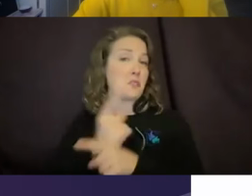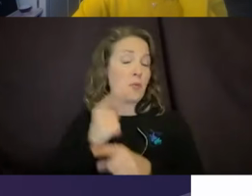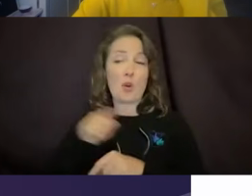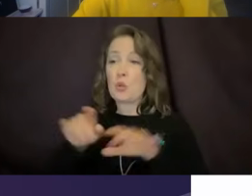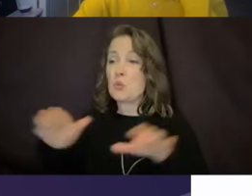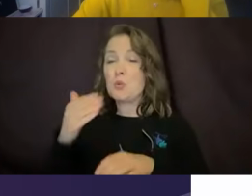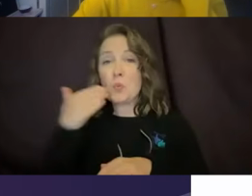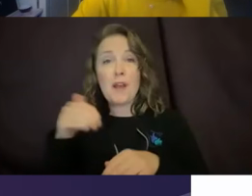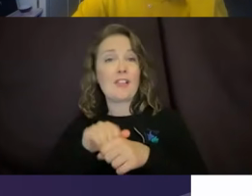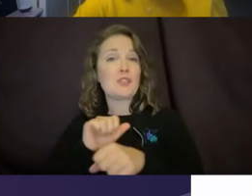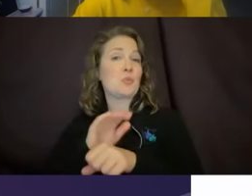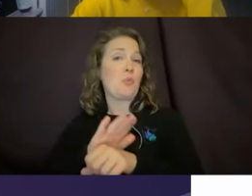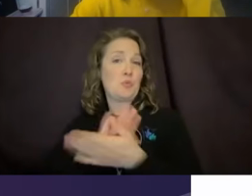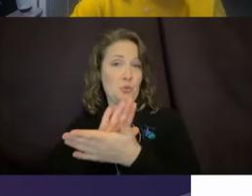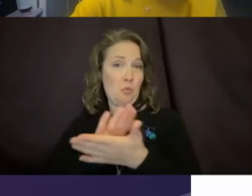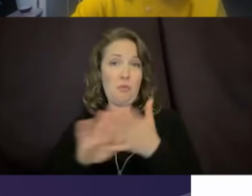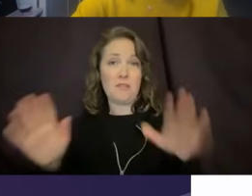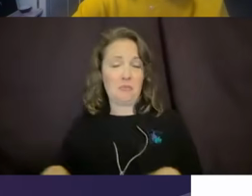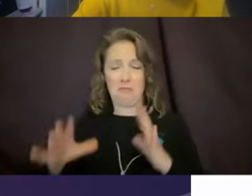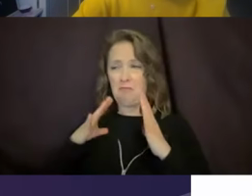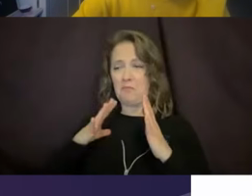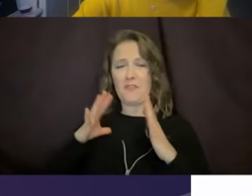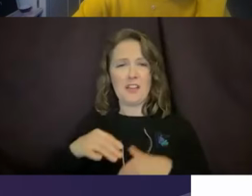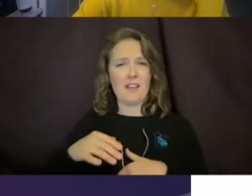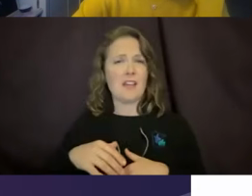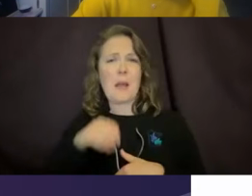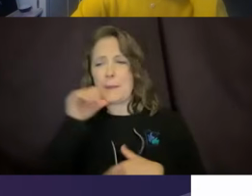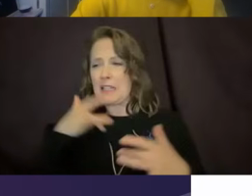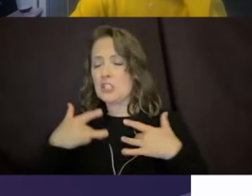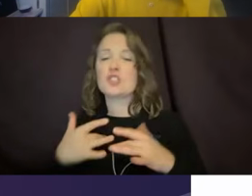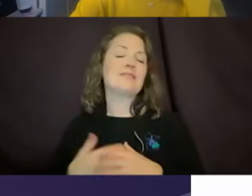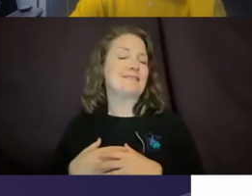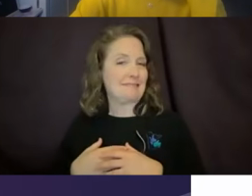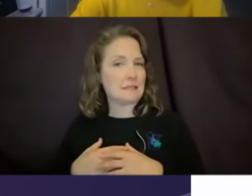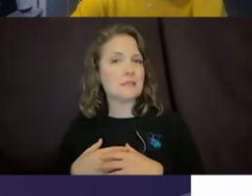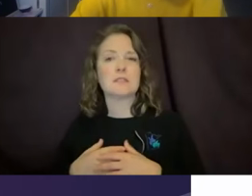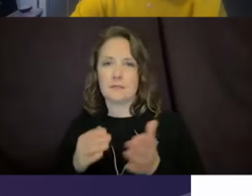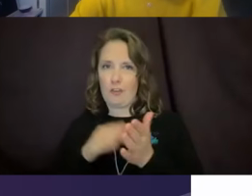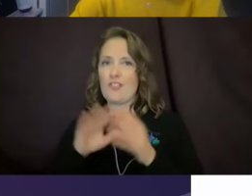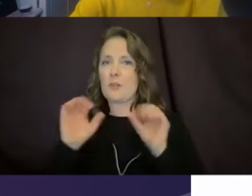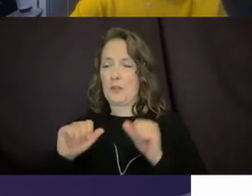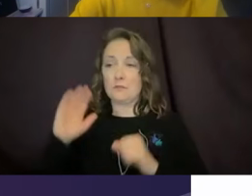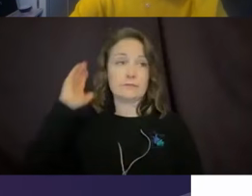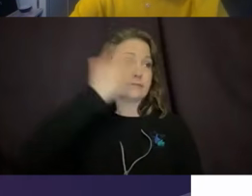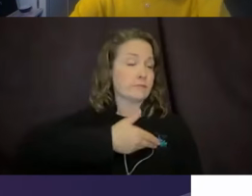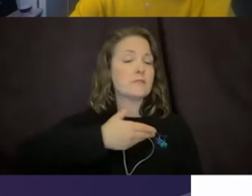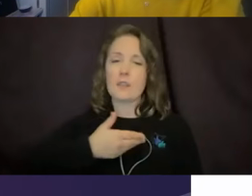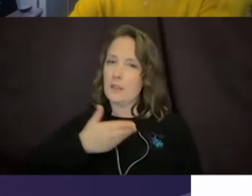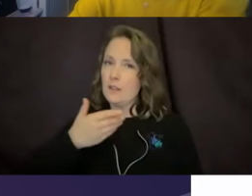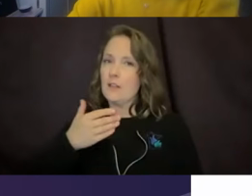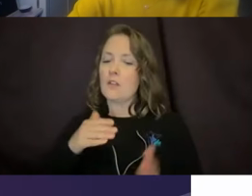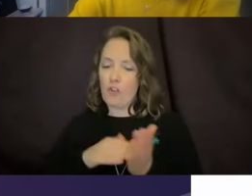in school, so we don't really need to pay attention to that child. I definitely think that is one of those reactions that is overlooked, but